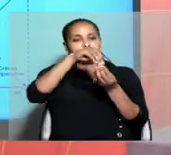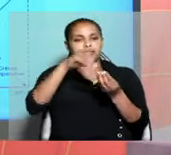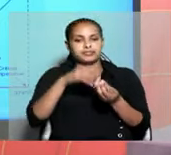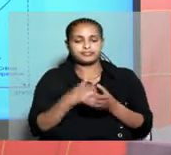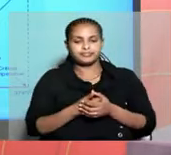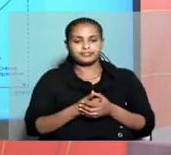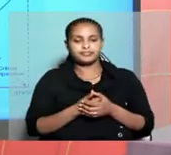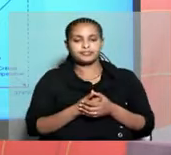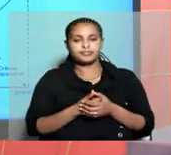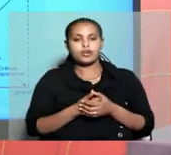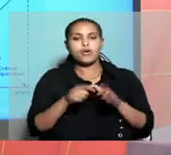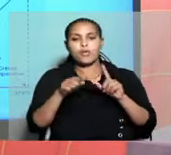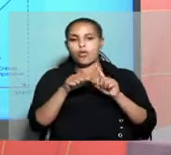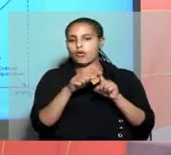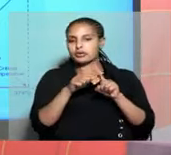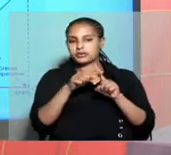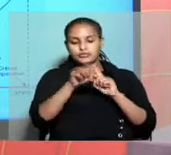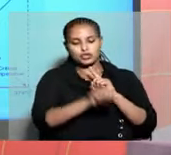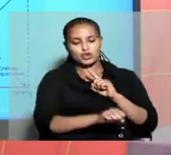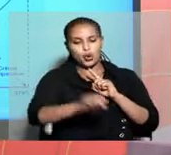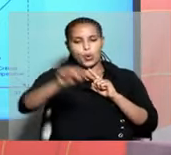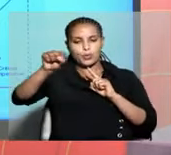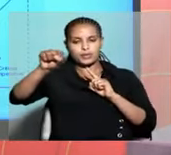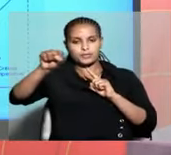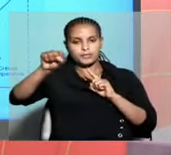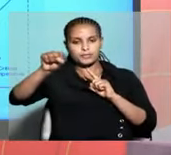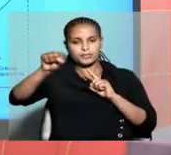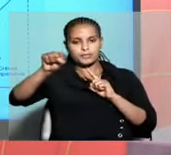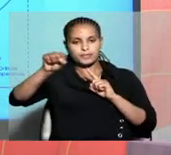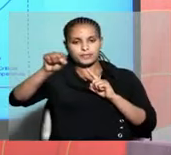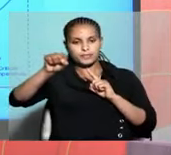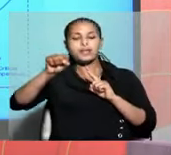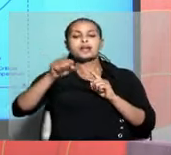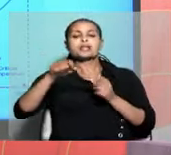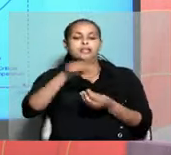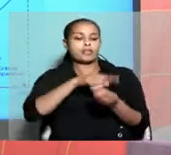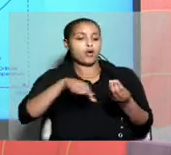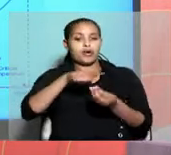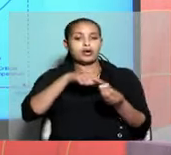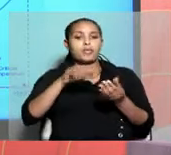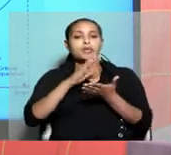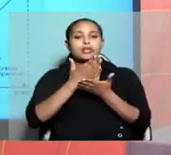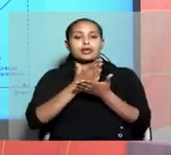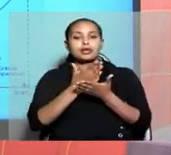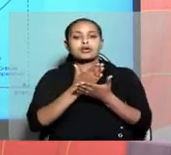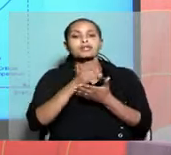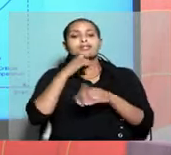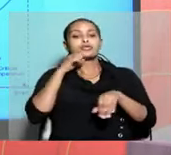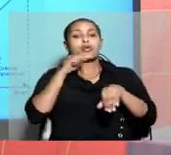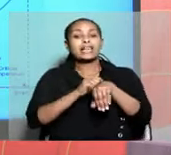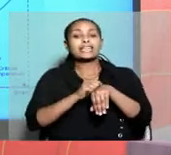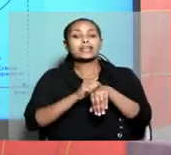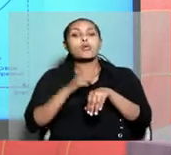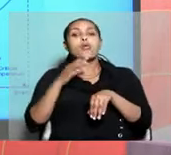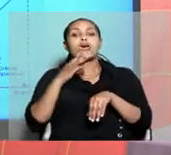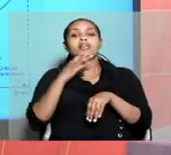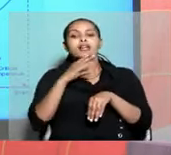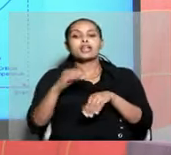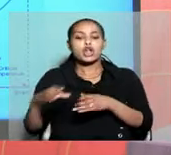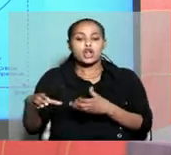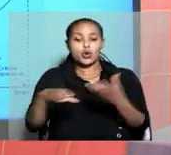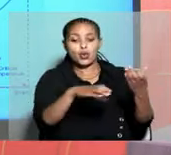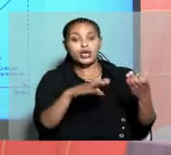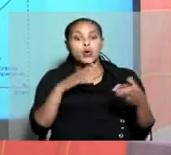increase. Positive slope. The boundary between solid water and